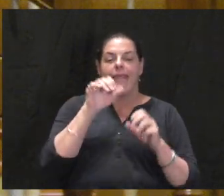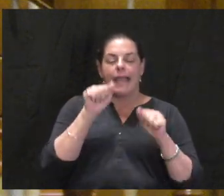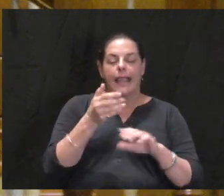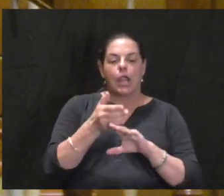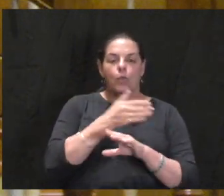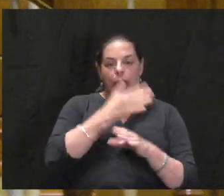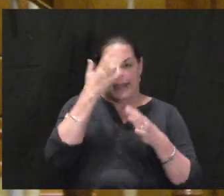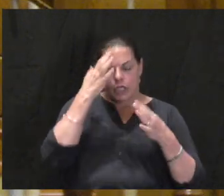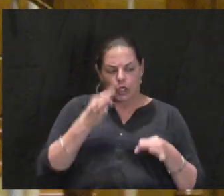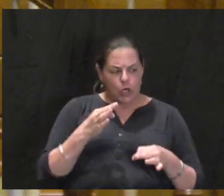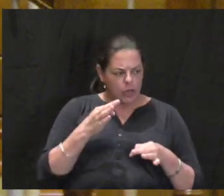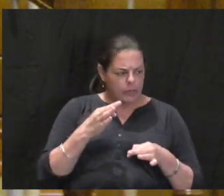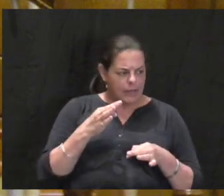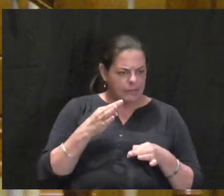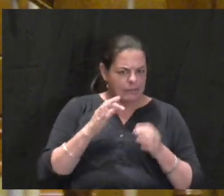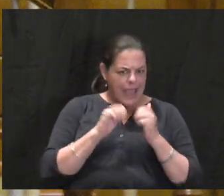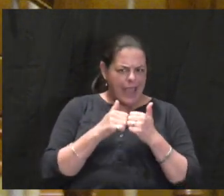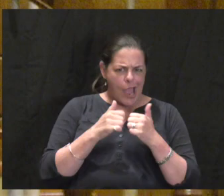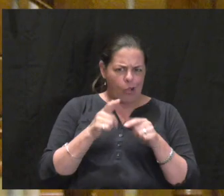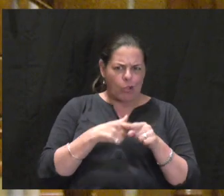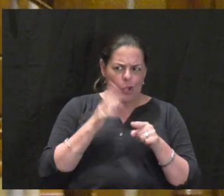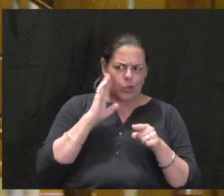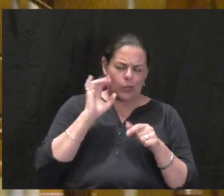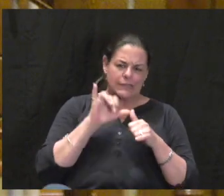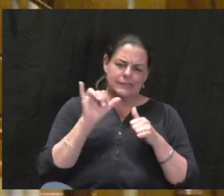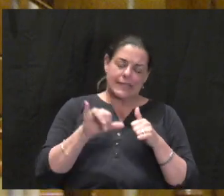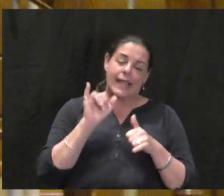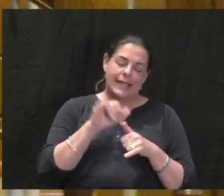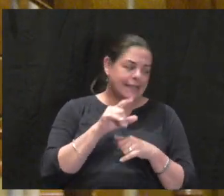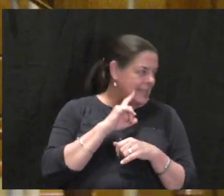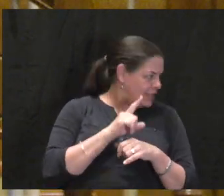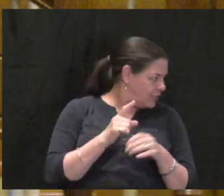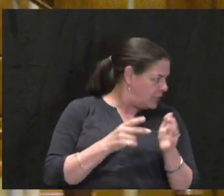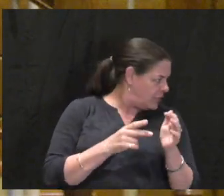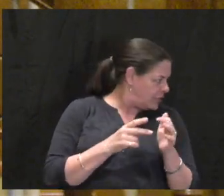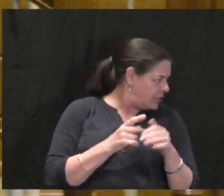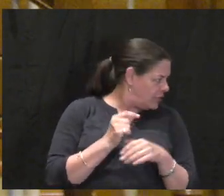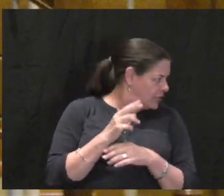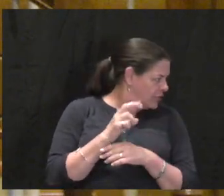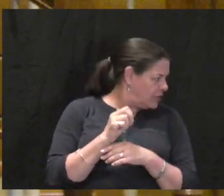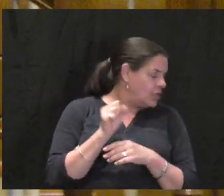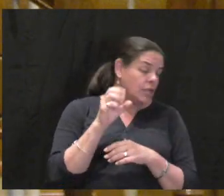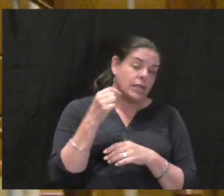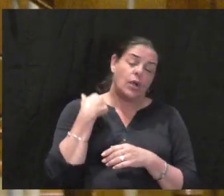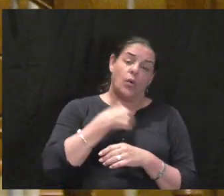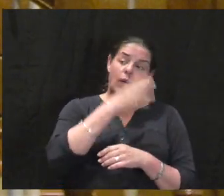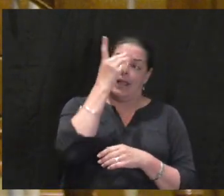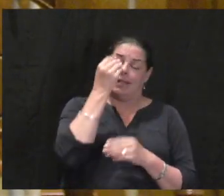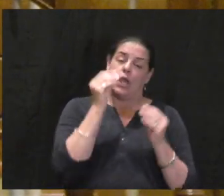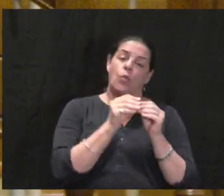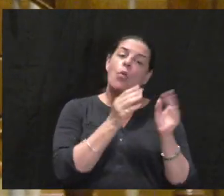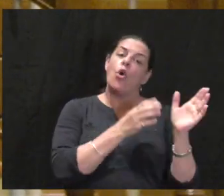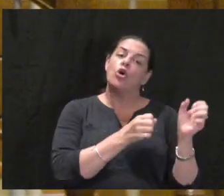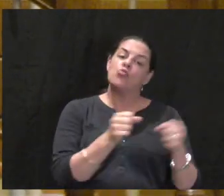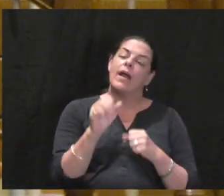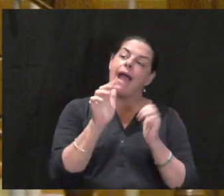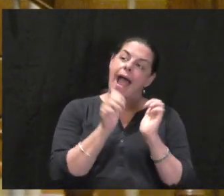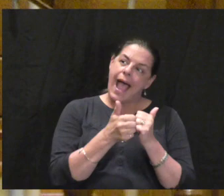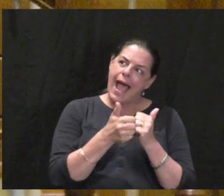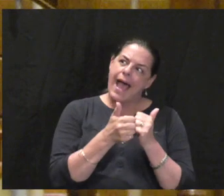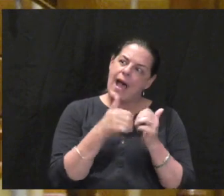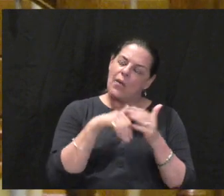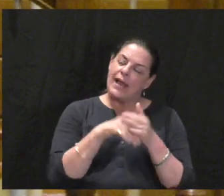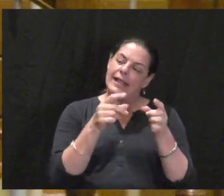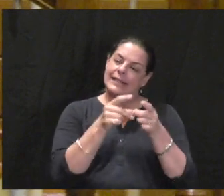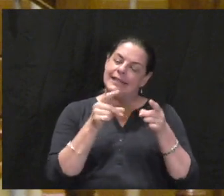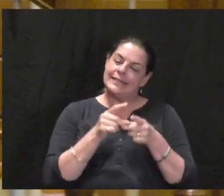district, we're bringing people into our family as a district. We know our principals and our teachers on site at those schools do an amazing job,